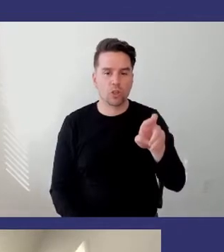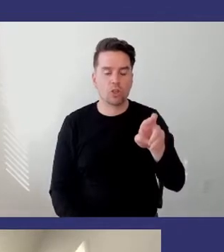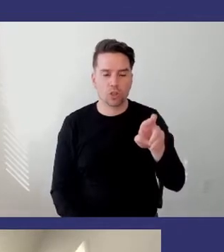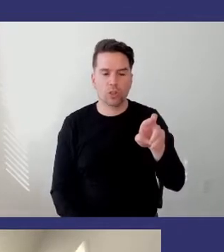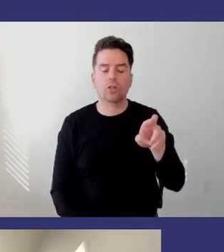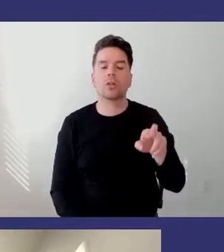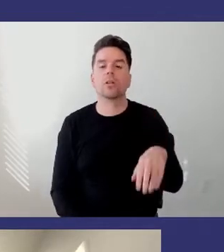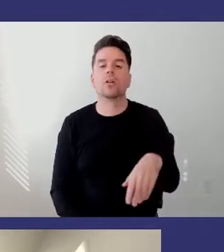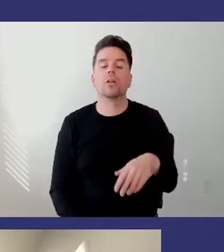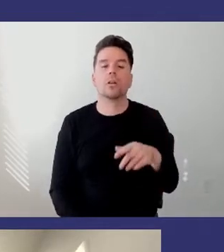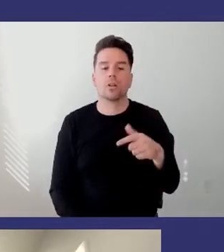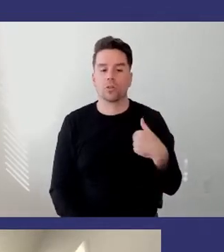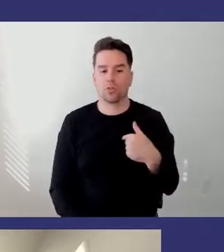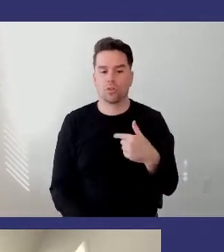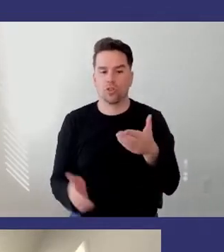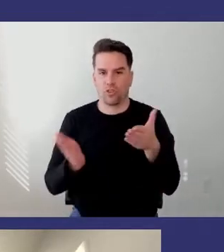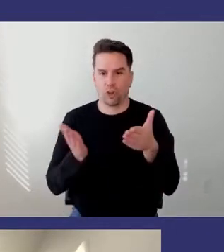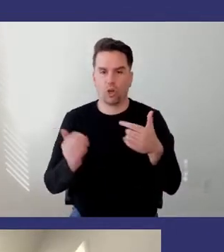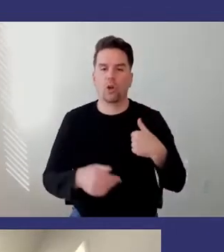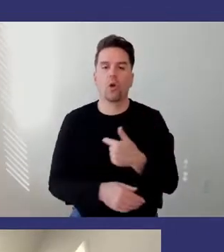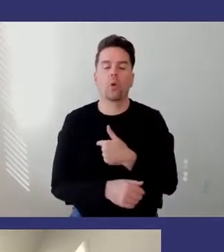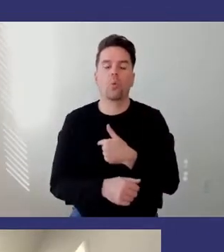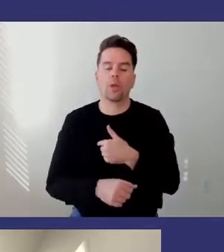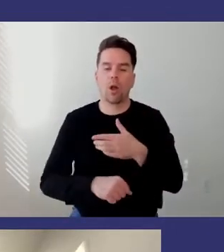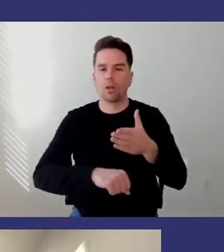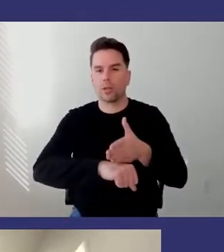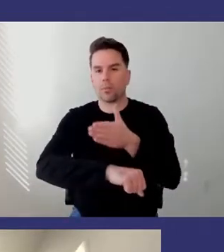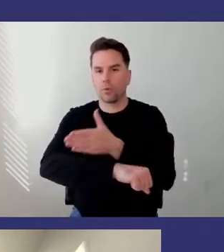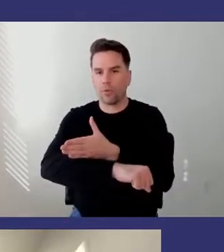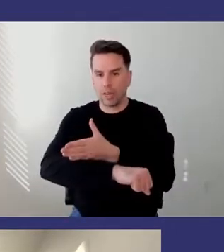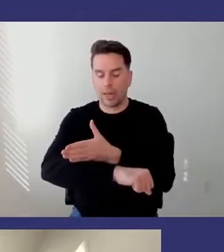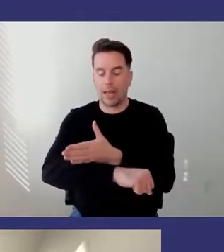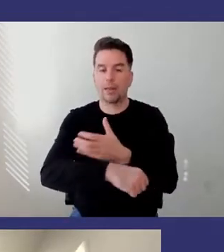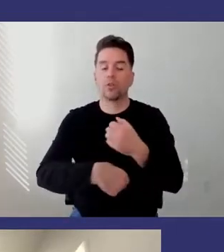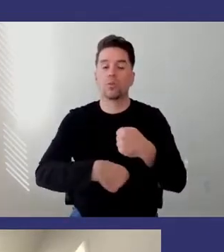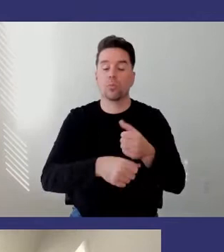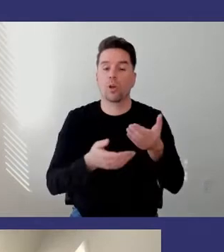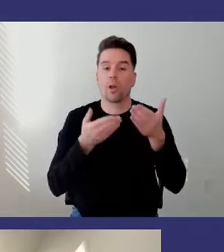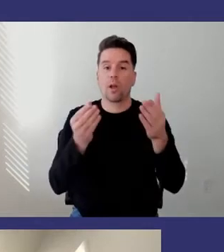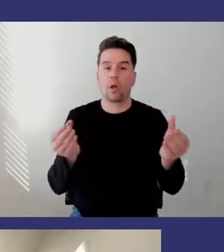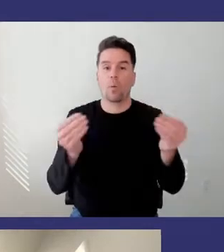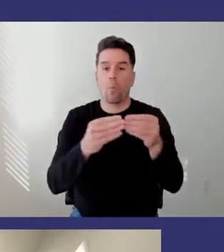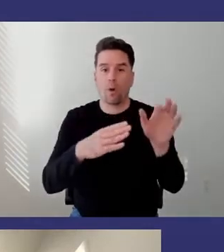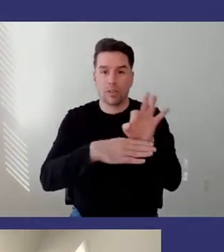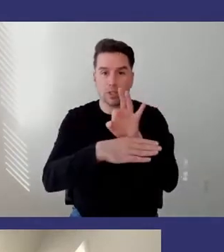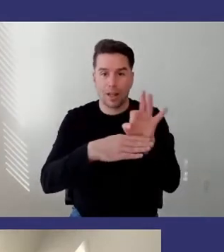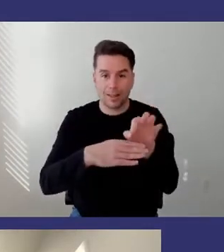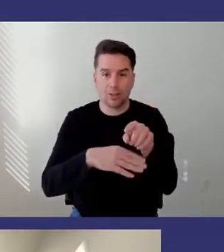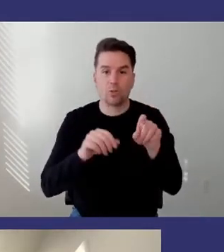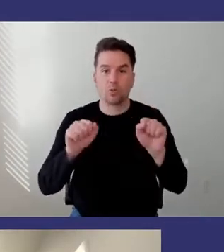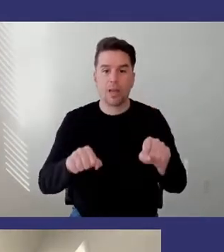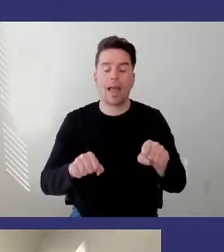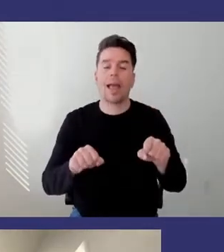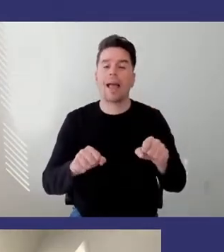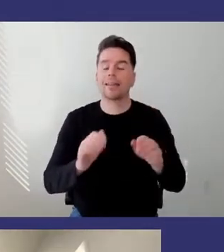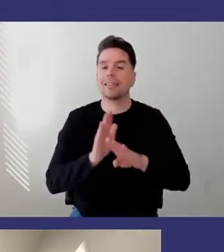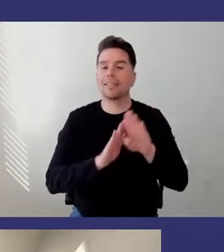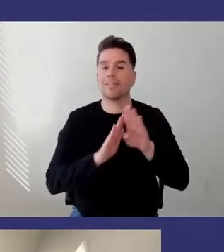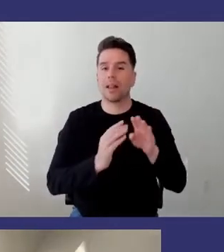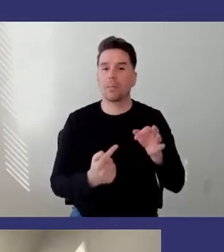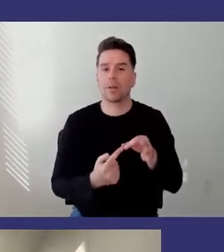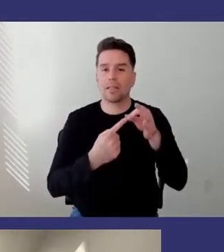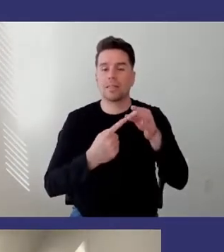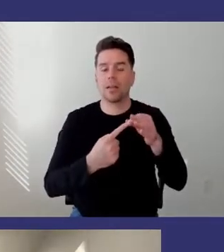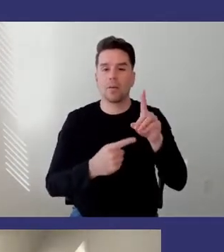improving our SageMaker Studio, bringing more IDE capabilities to it. And you can also develop custom Docker containers and host it